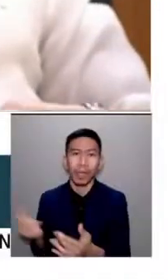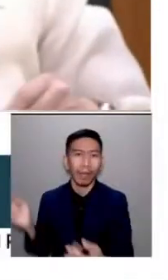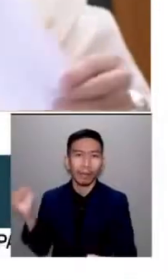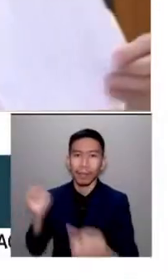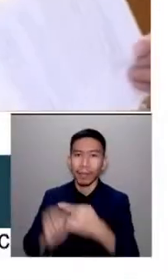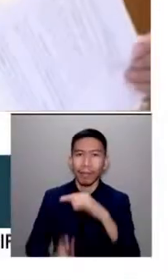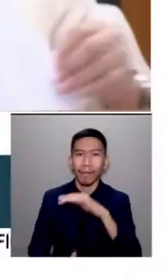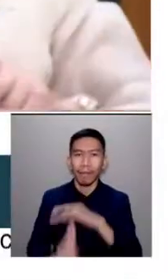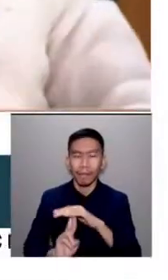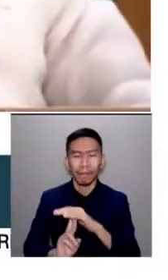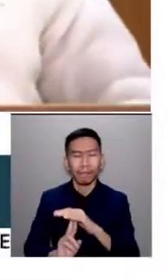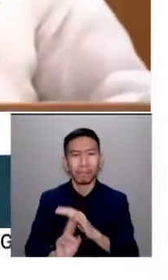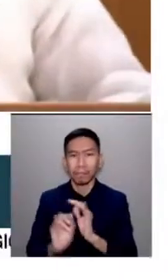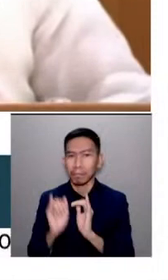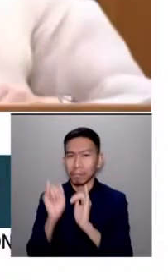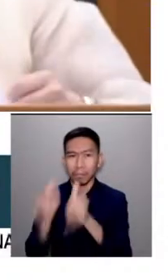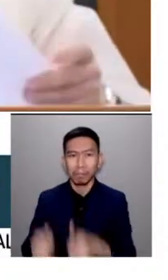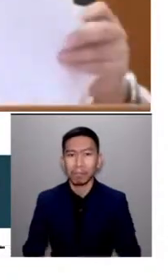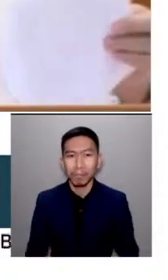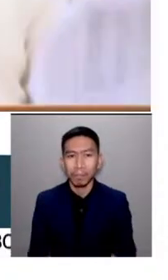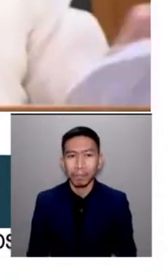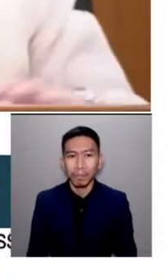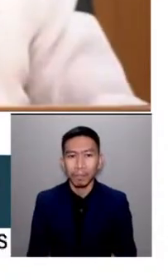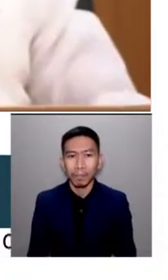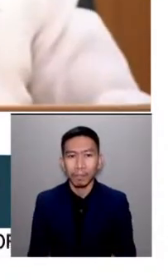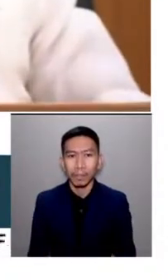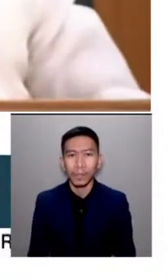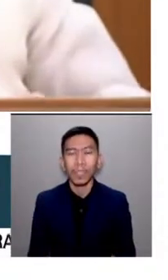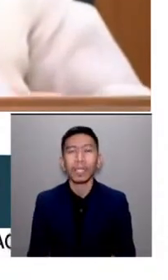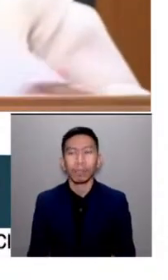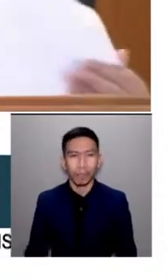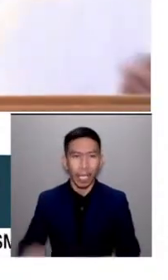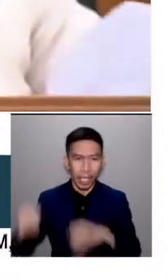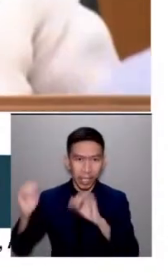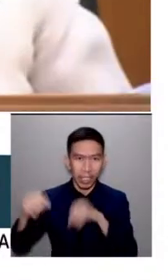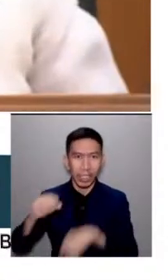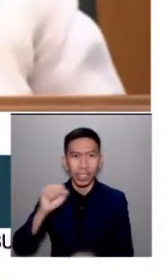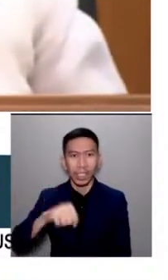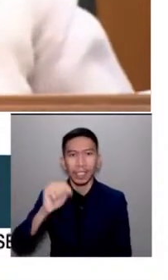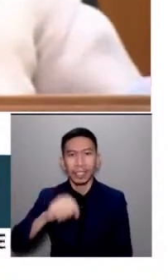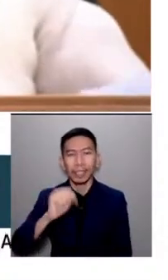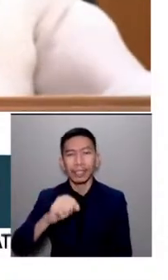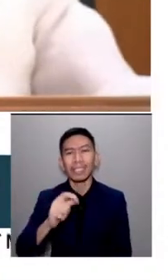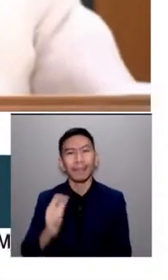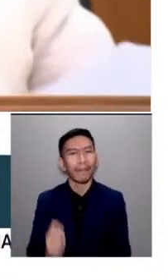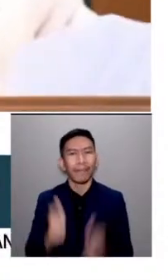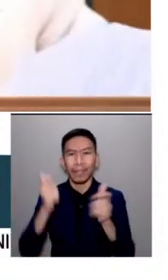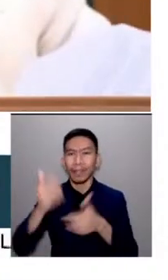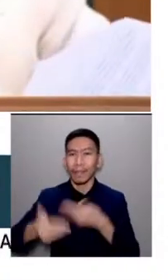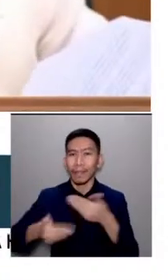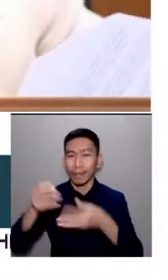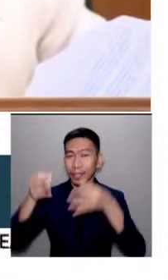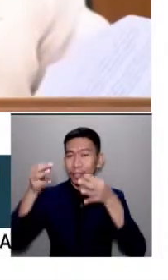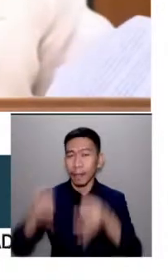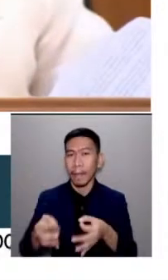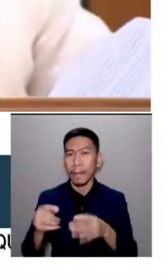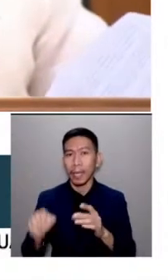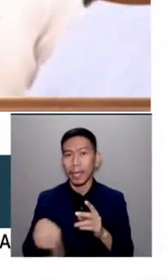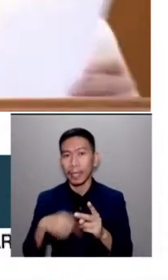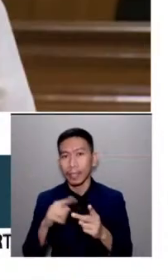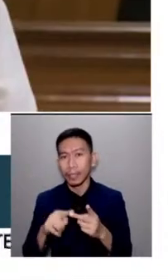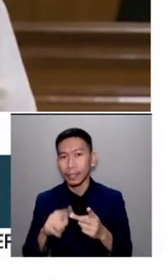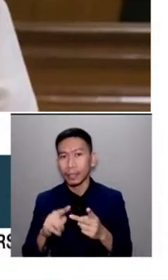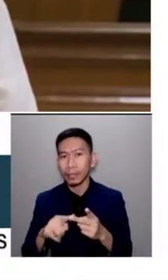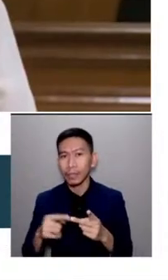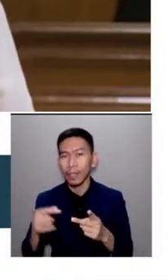We are with her in the call na dapat bilisan yung pagdidesisyon at pangalawa, dapat bilangin yung boto ni Commissioner Guanzon